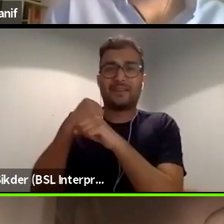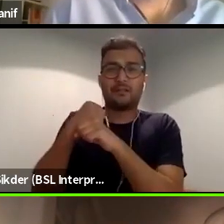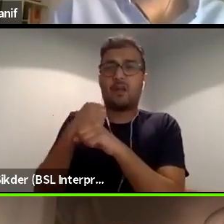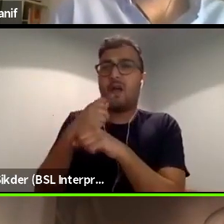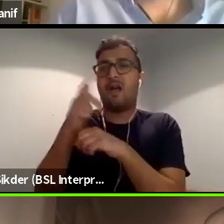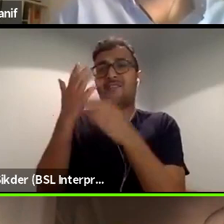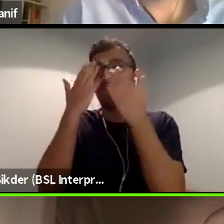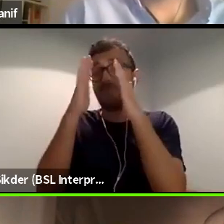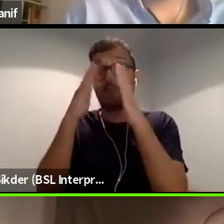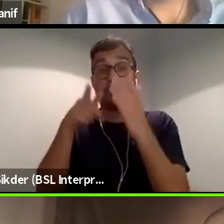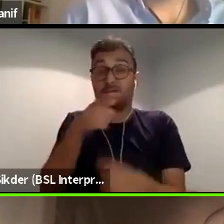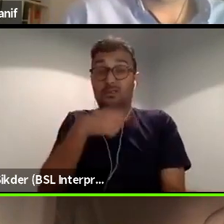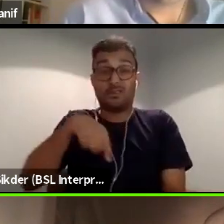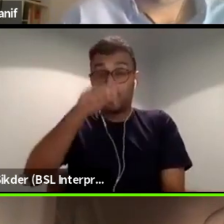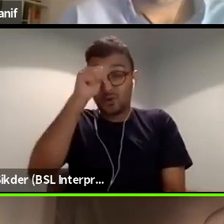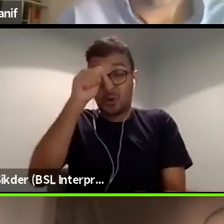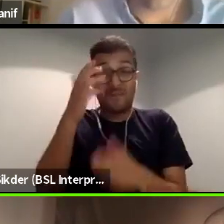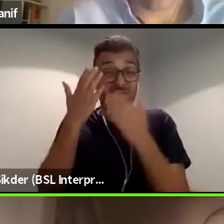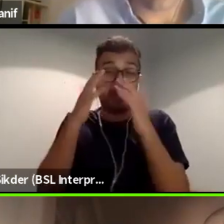but